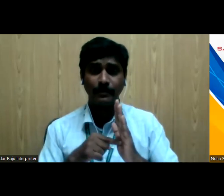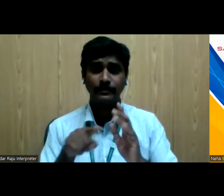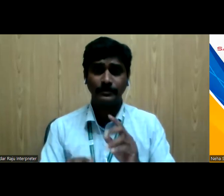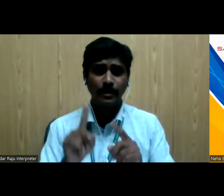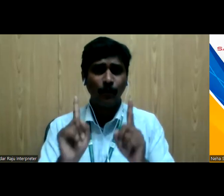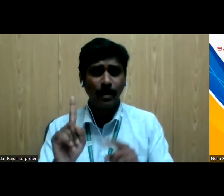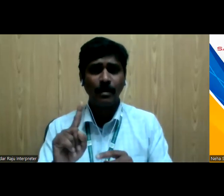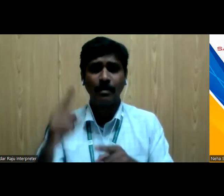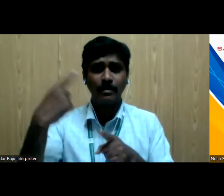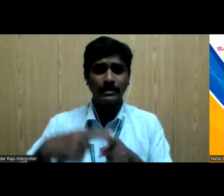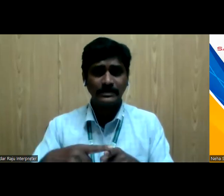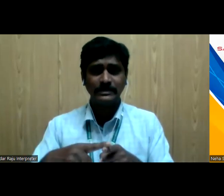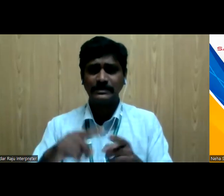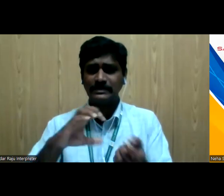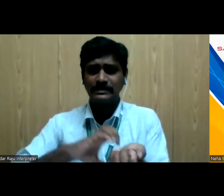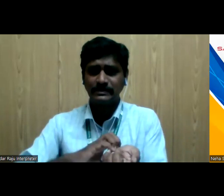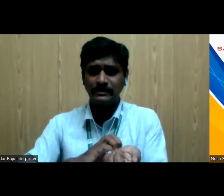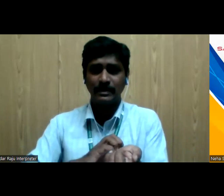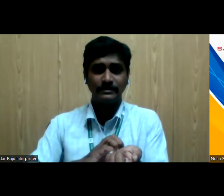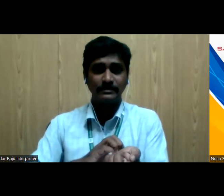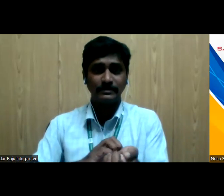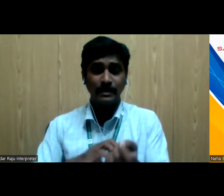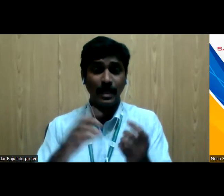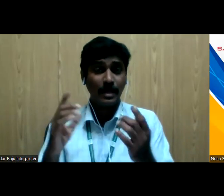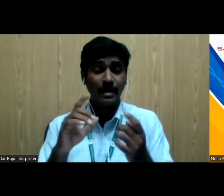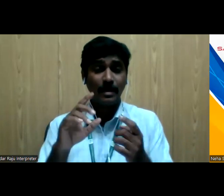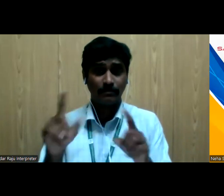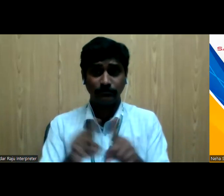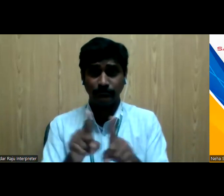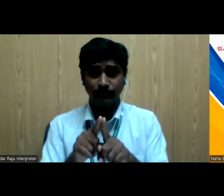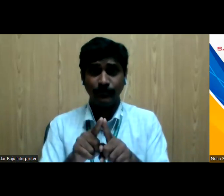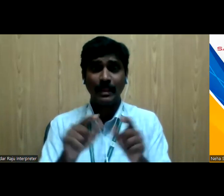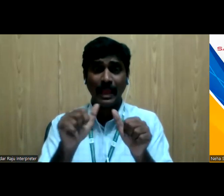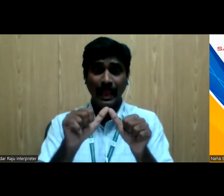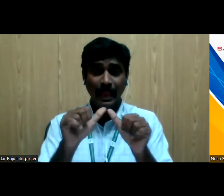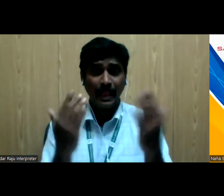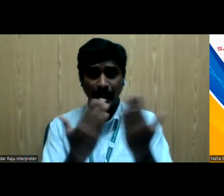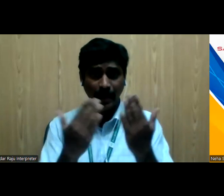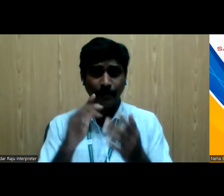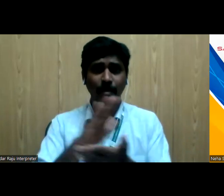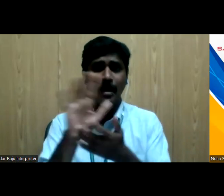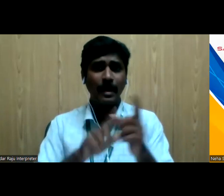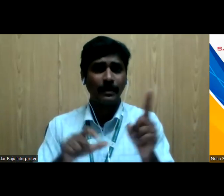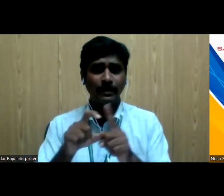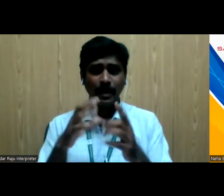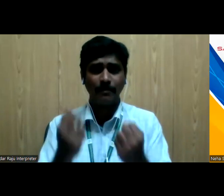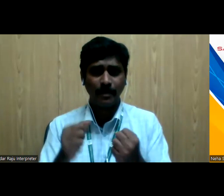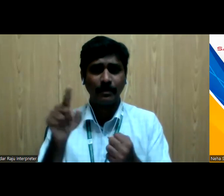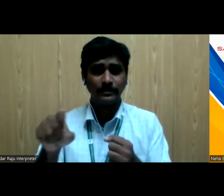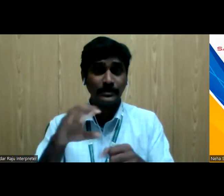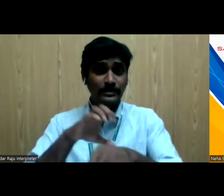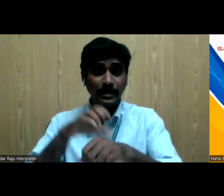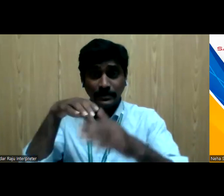programs, Science Academy, in collaboration with Sahayata Trust in Hyderabad, has trained a total of 1,000 science teachers till